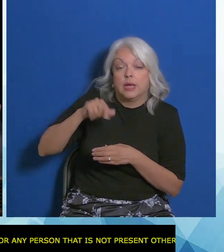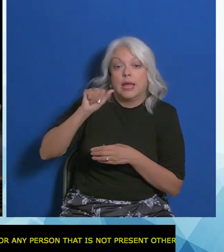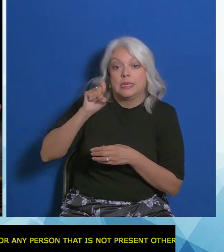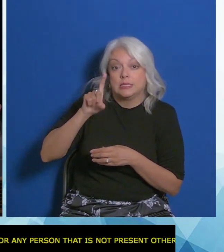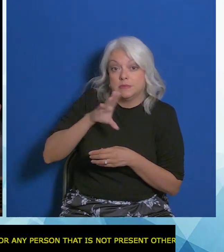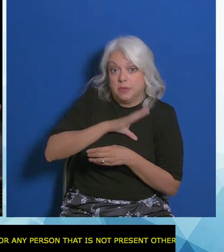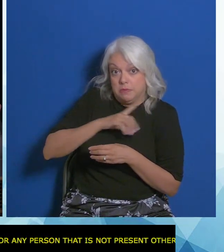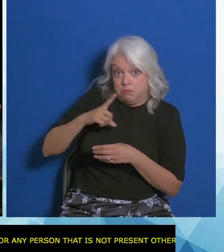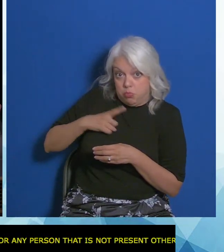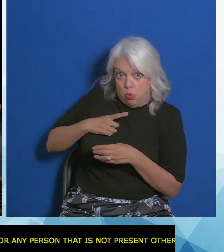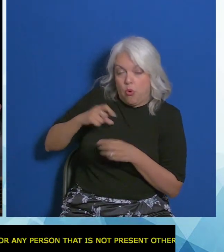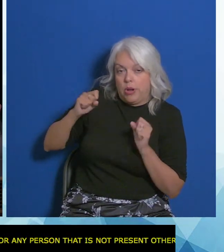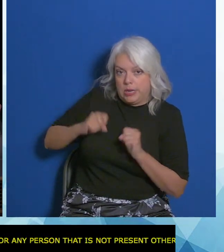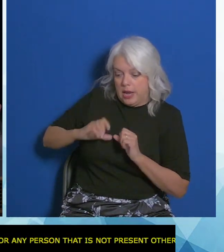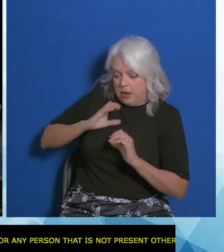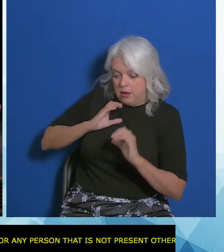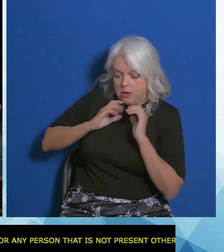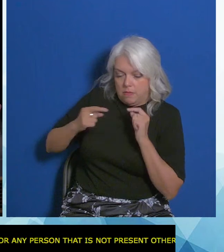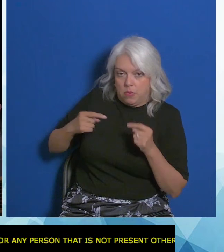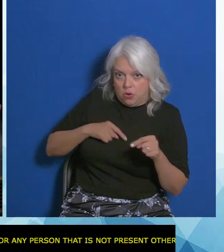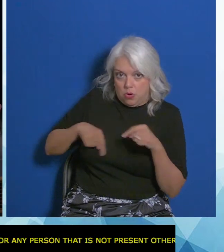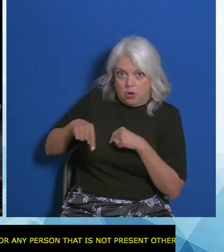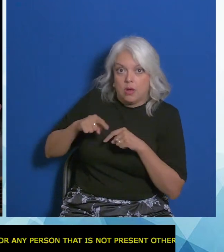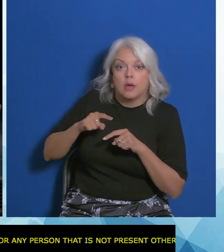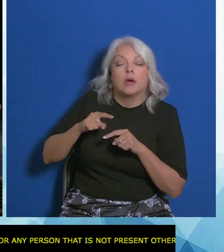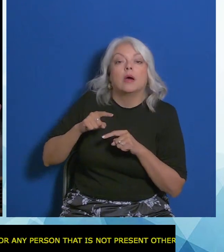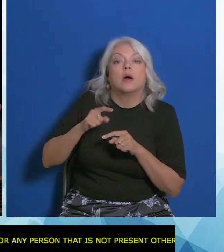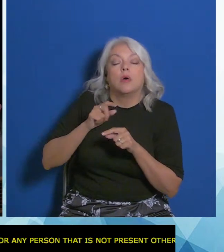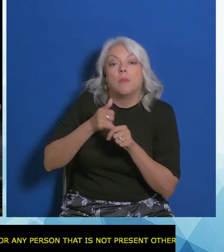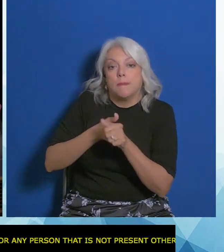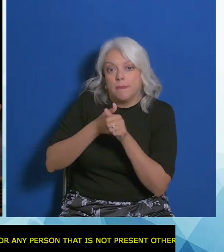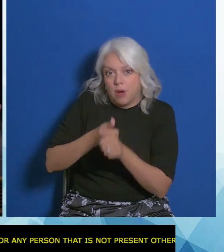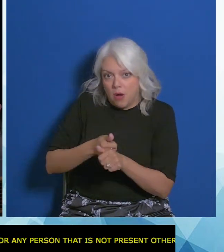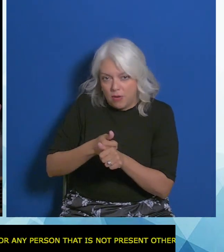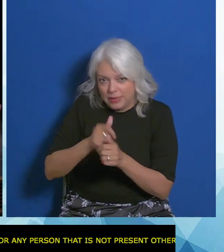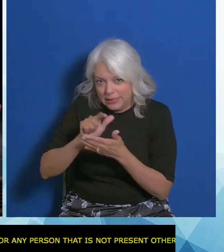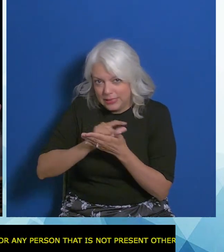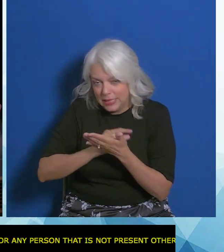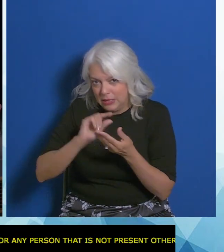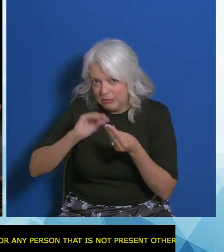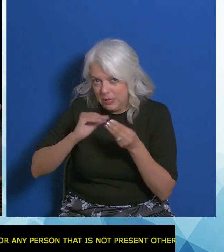board or pursuant to a